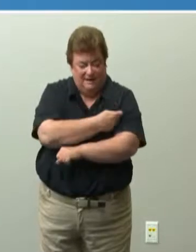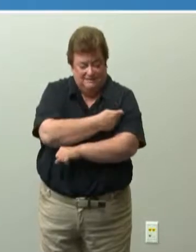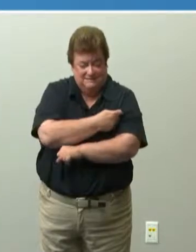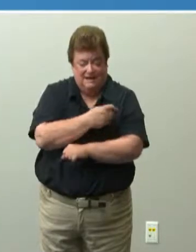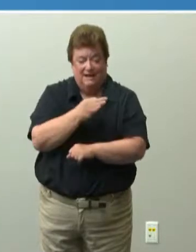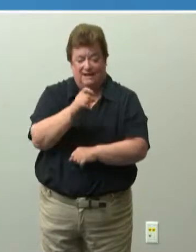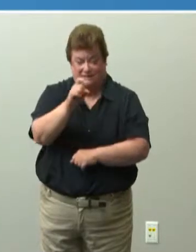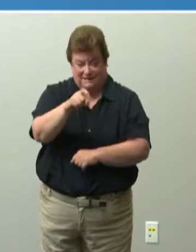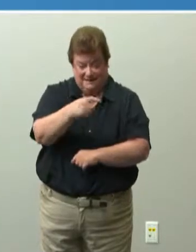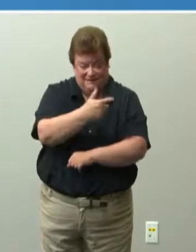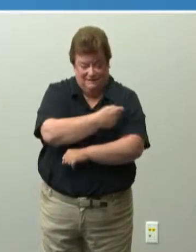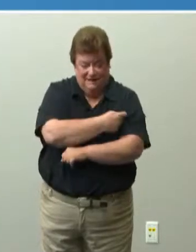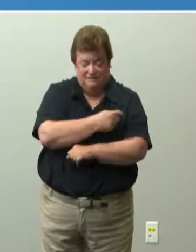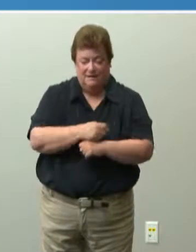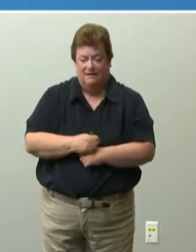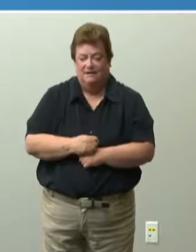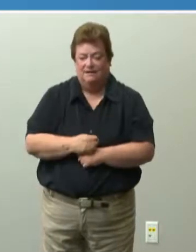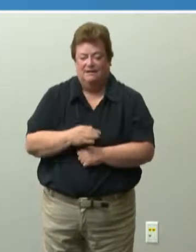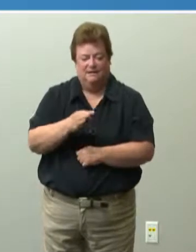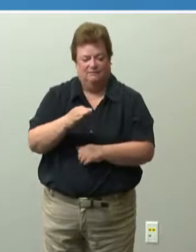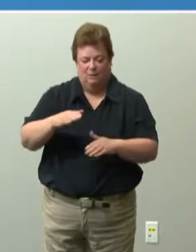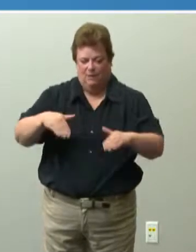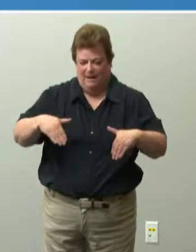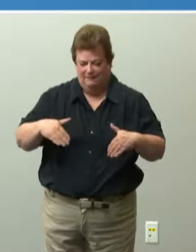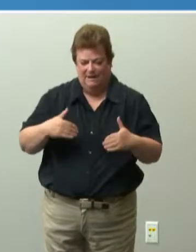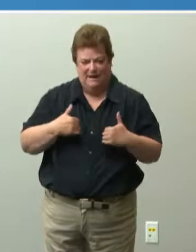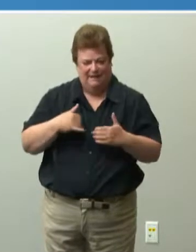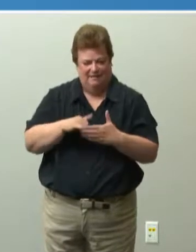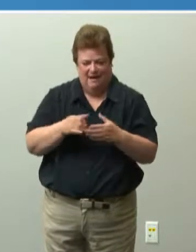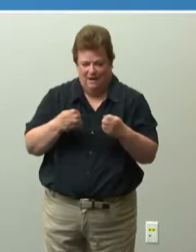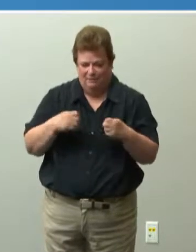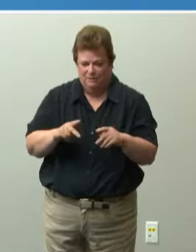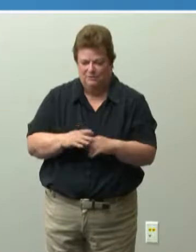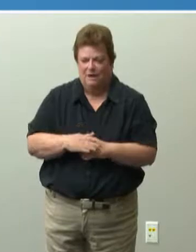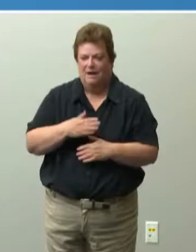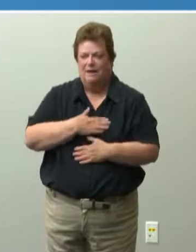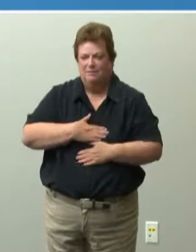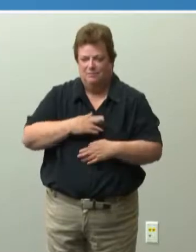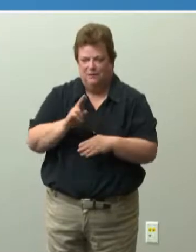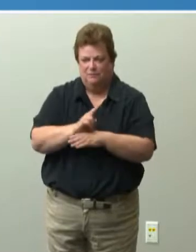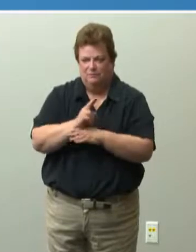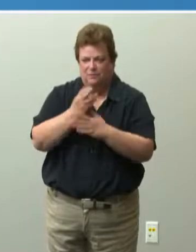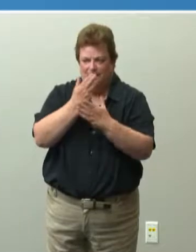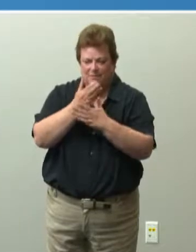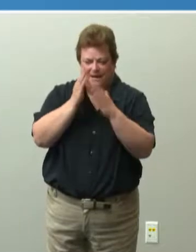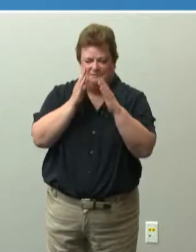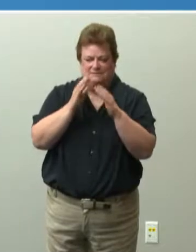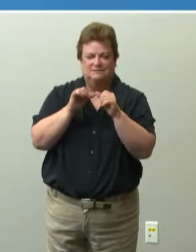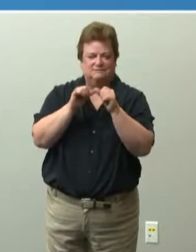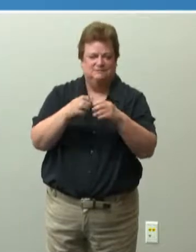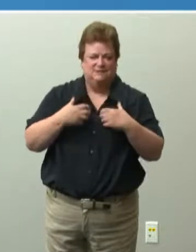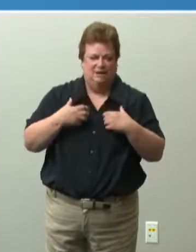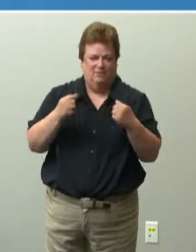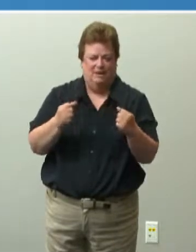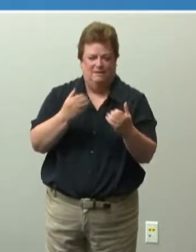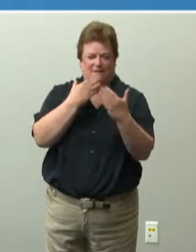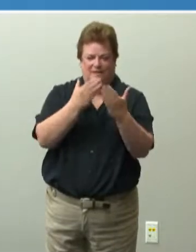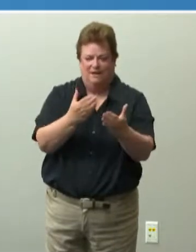to be vaccinated, if you haven't had that opportunity yet. And please wear your mask and be well. Thank you.